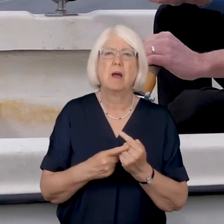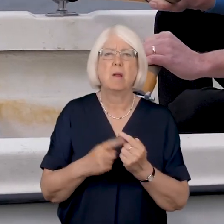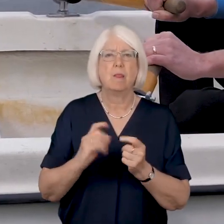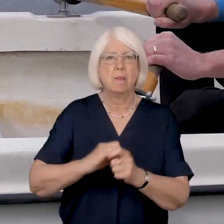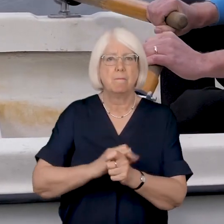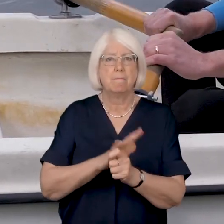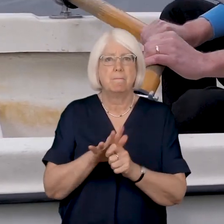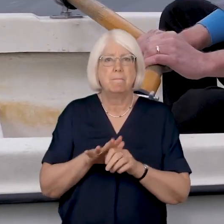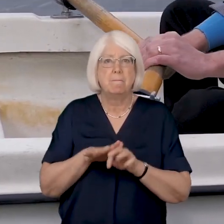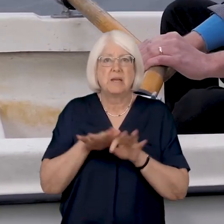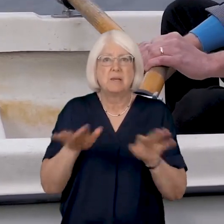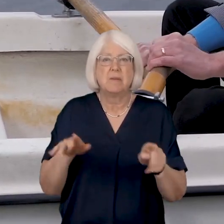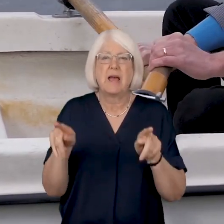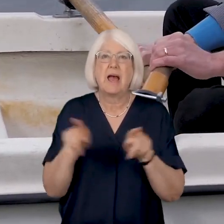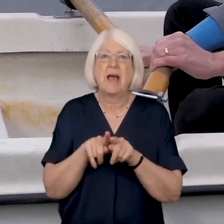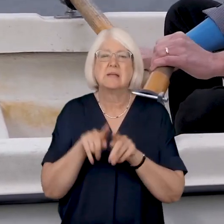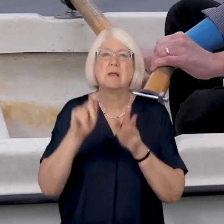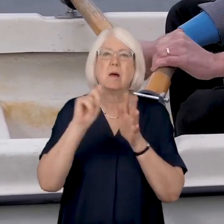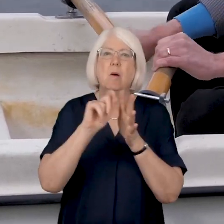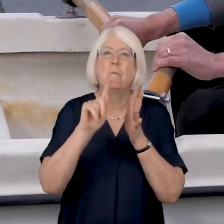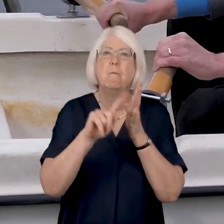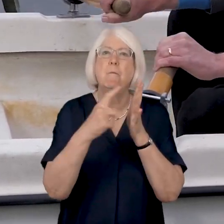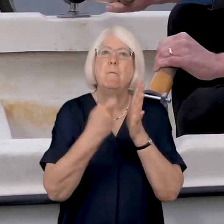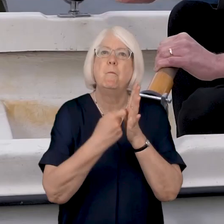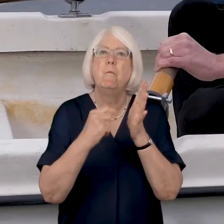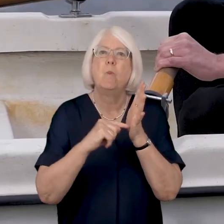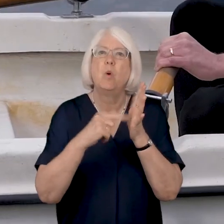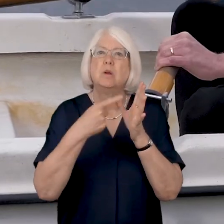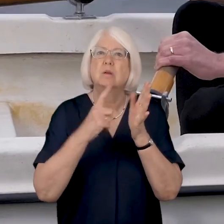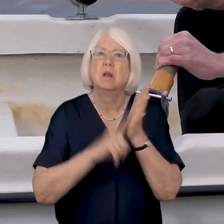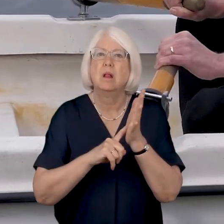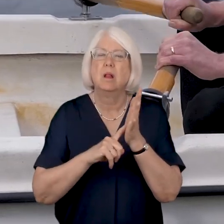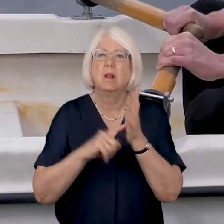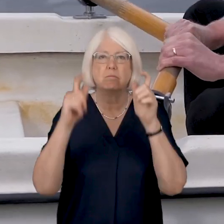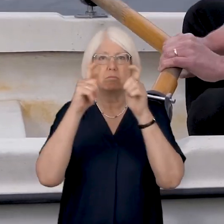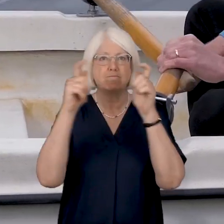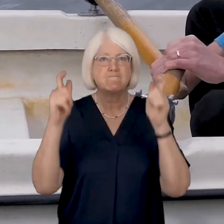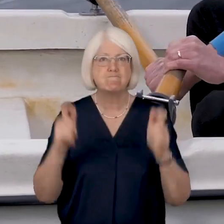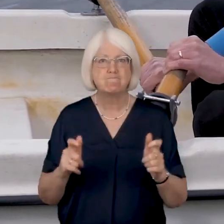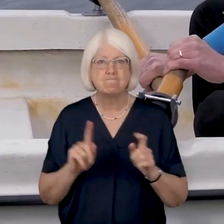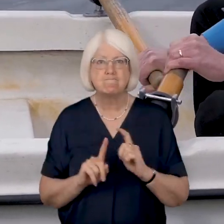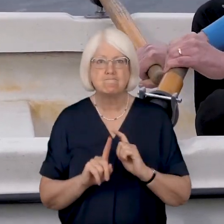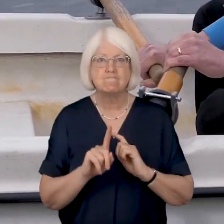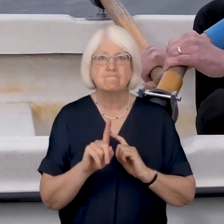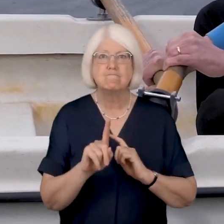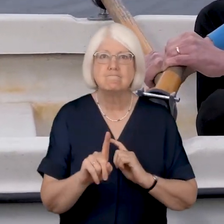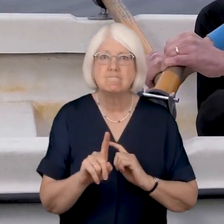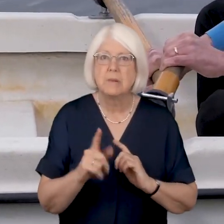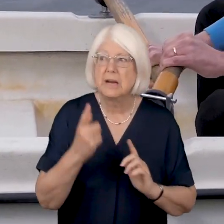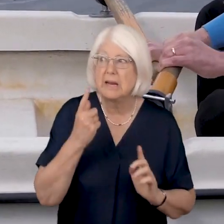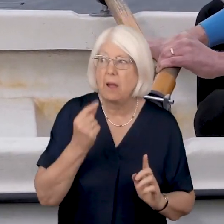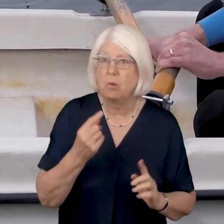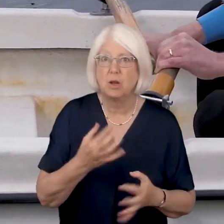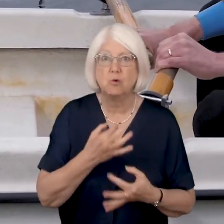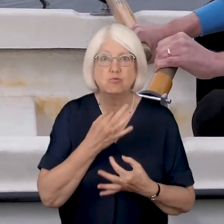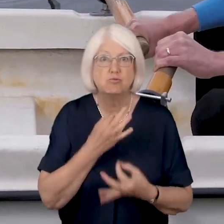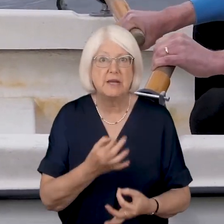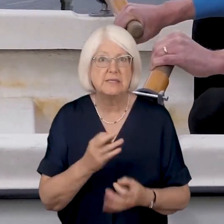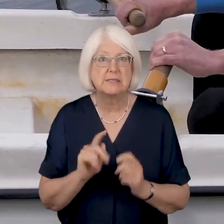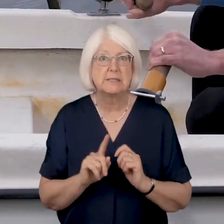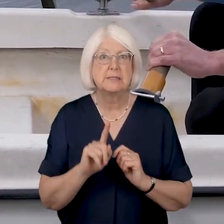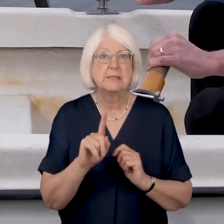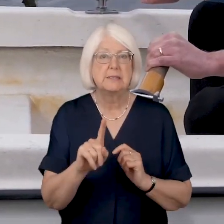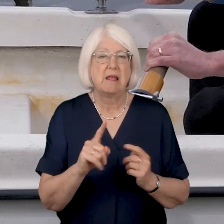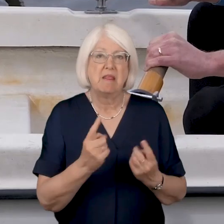the pandemic as a portal, and do we have the courage, can we take the risk to walk through this portal and